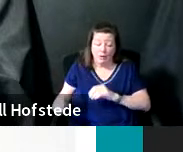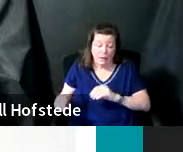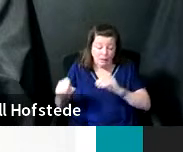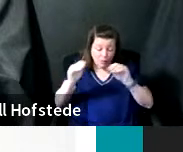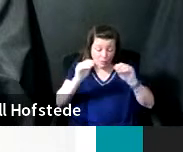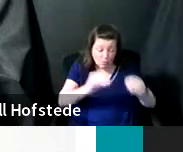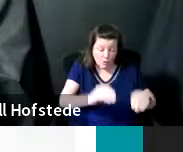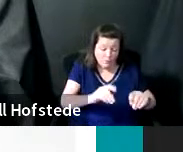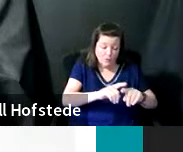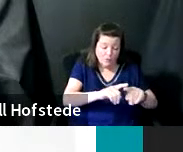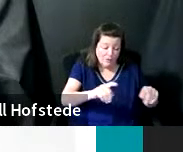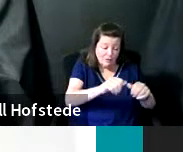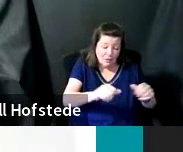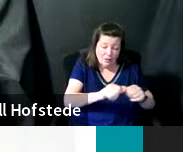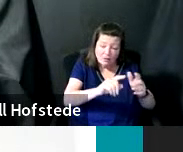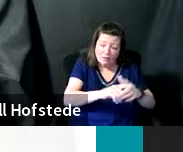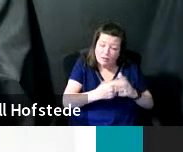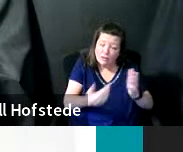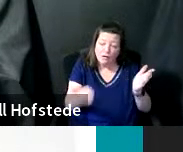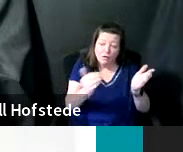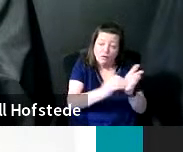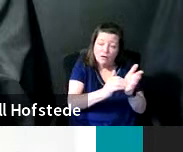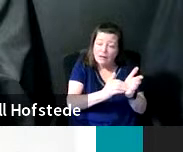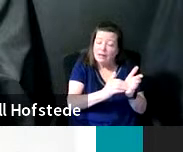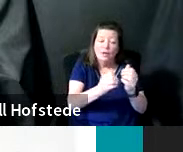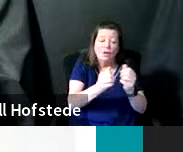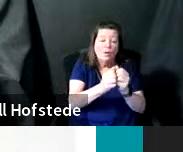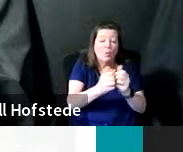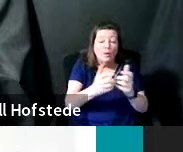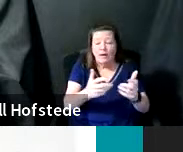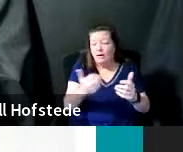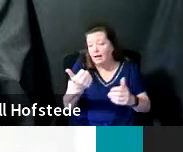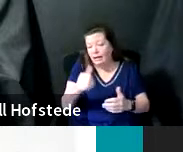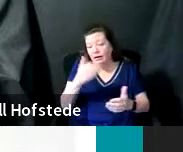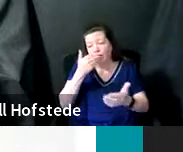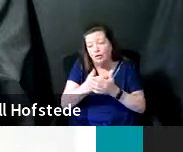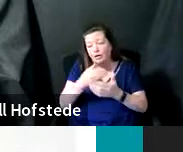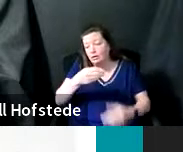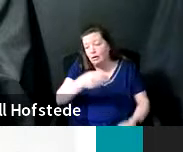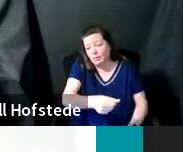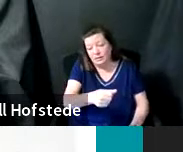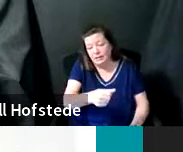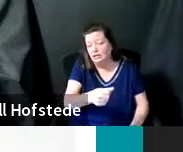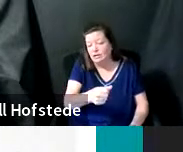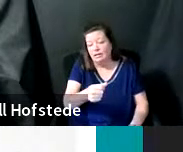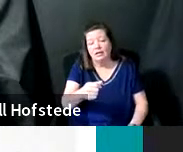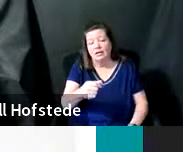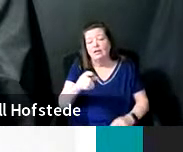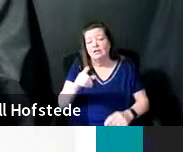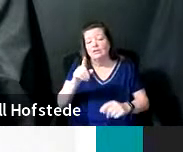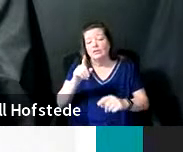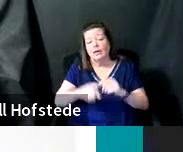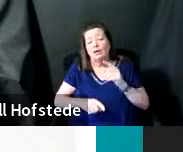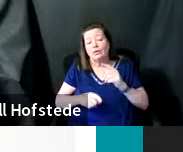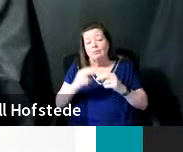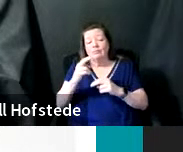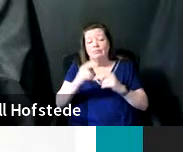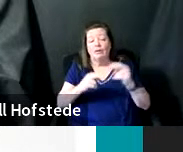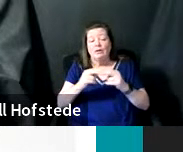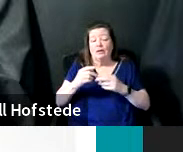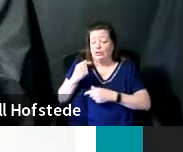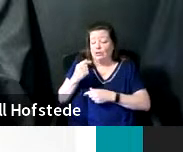area and start over without any adequate compensation, breaking the opportunity to build that generational wealth for these